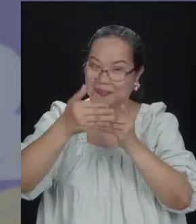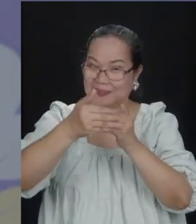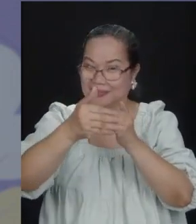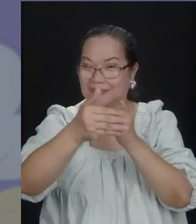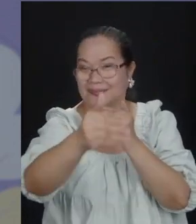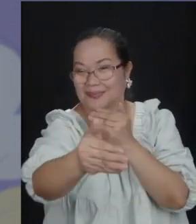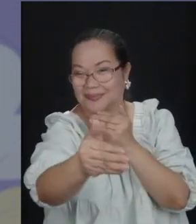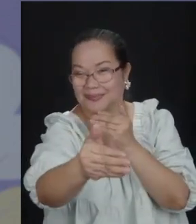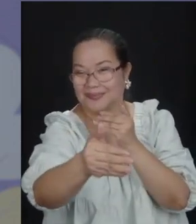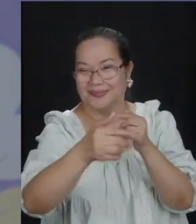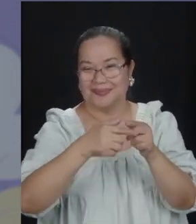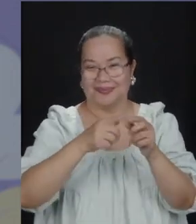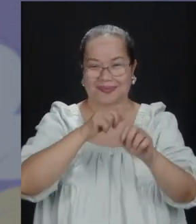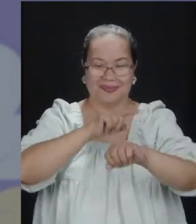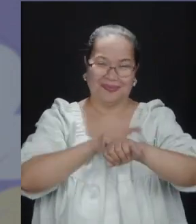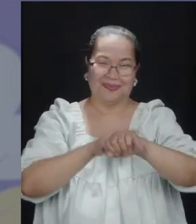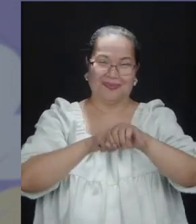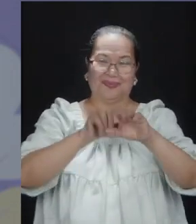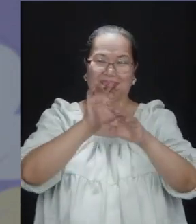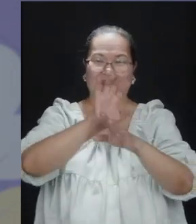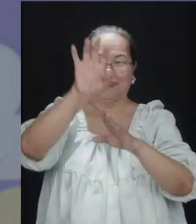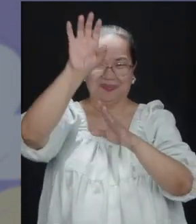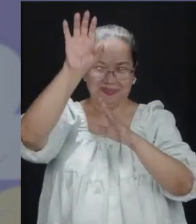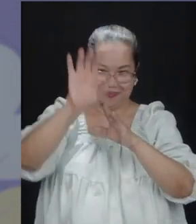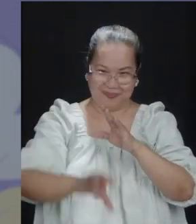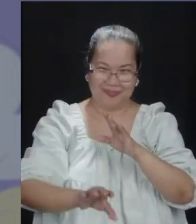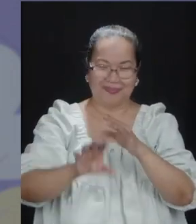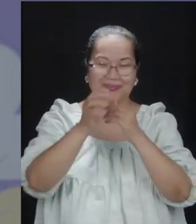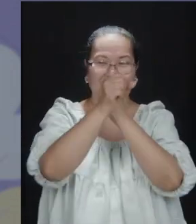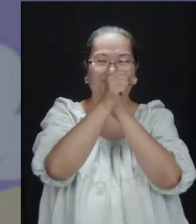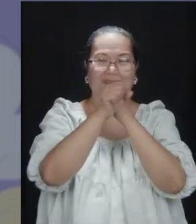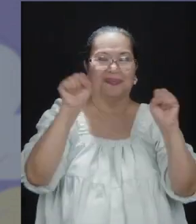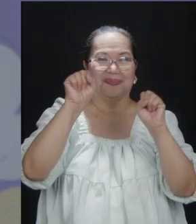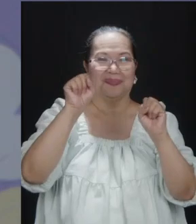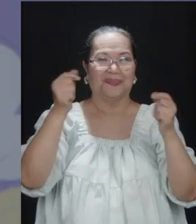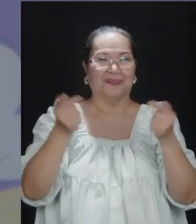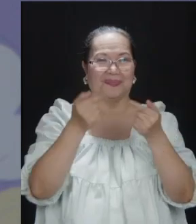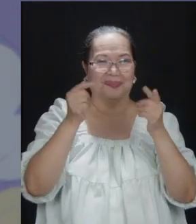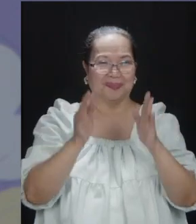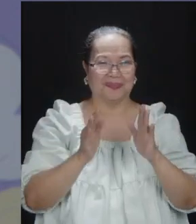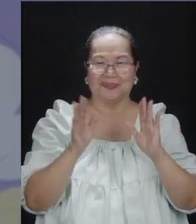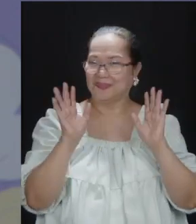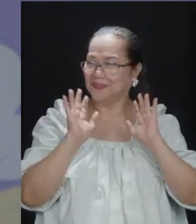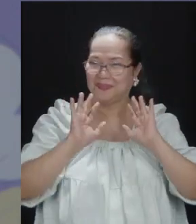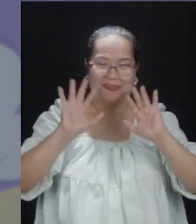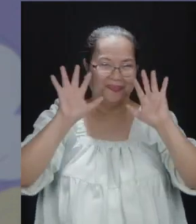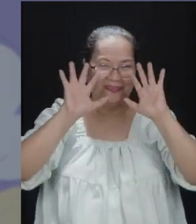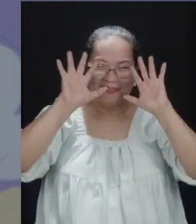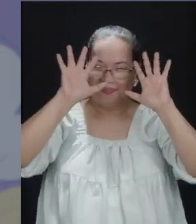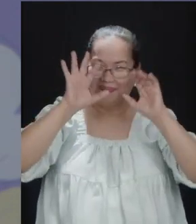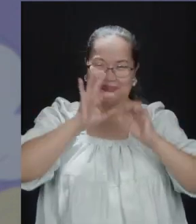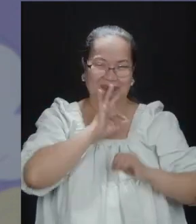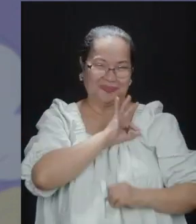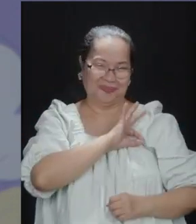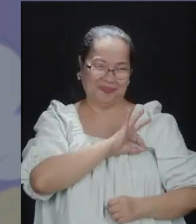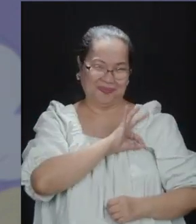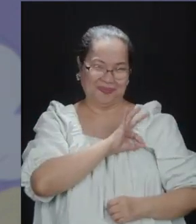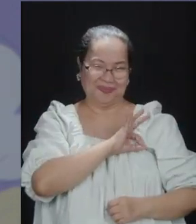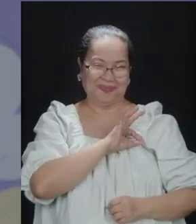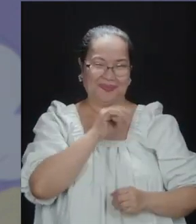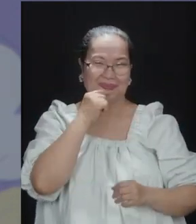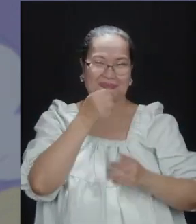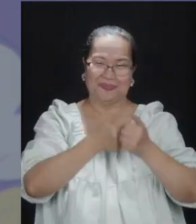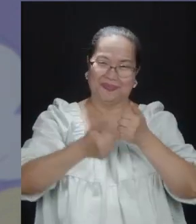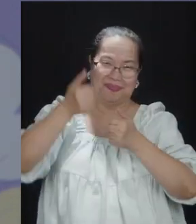time in order to accomplish salvation of sinners. So what a privilege the